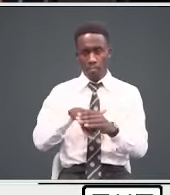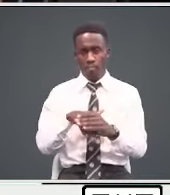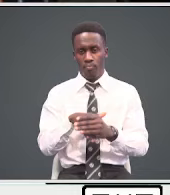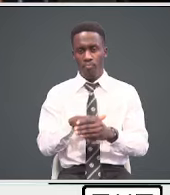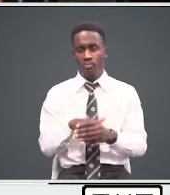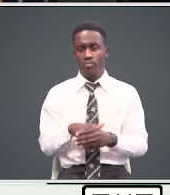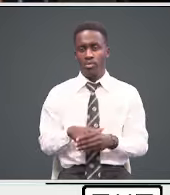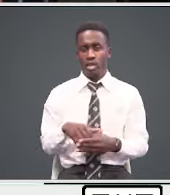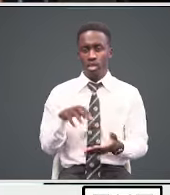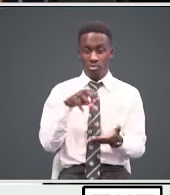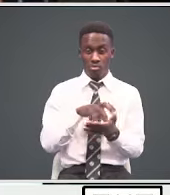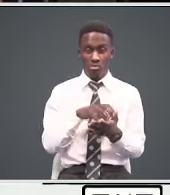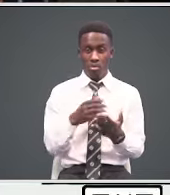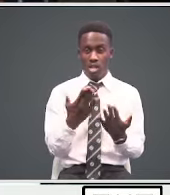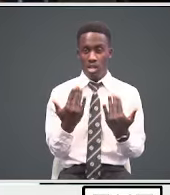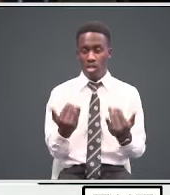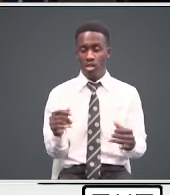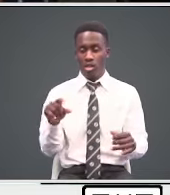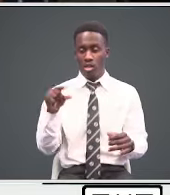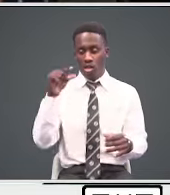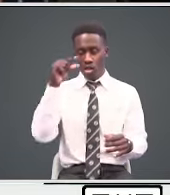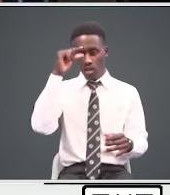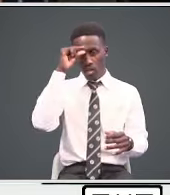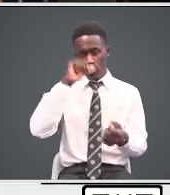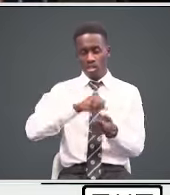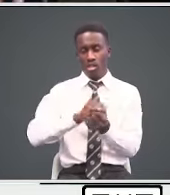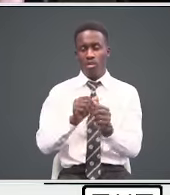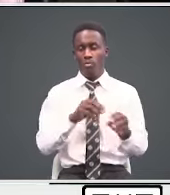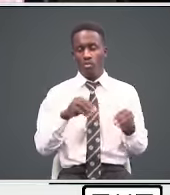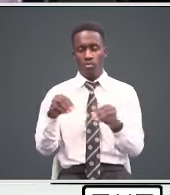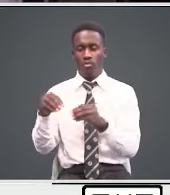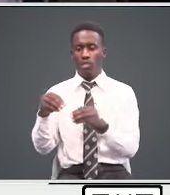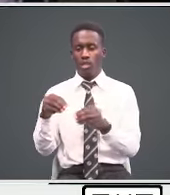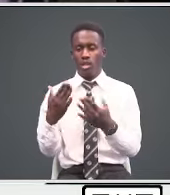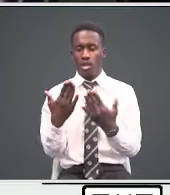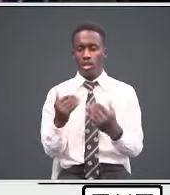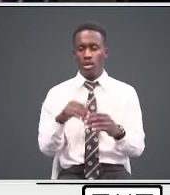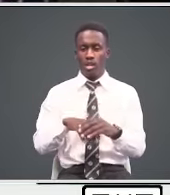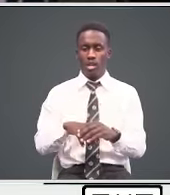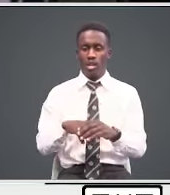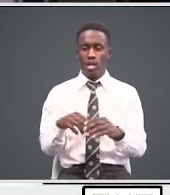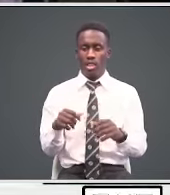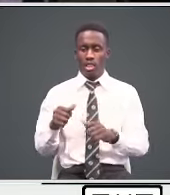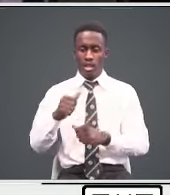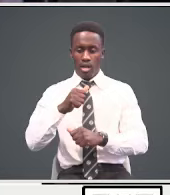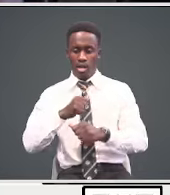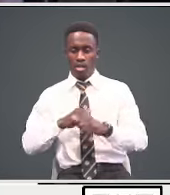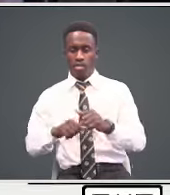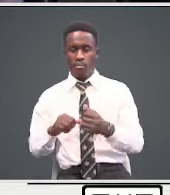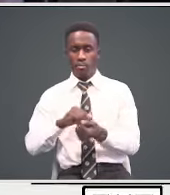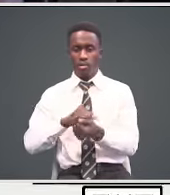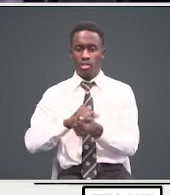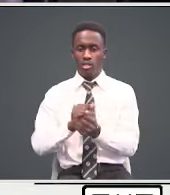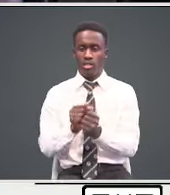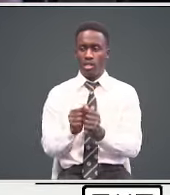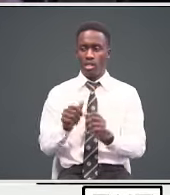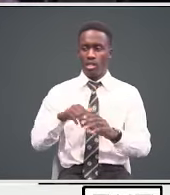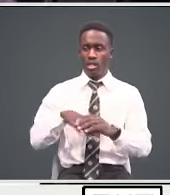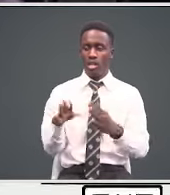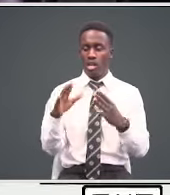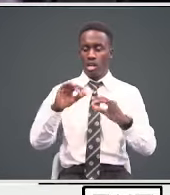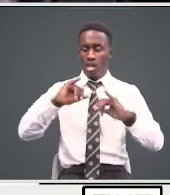as is, the government defending its move were in a raft of proposed amendments to the current legislation and a new cooperative bill